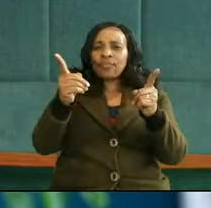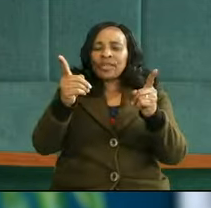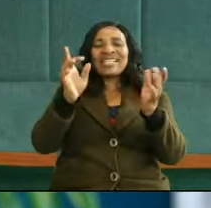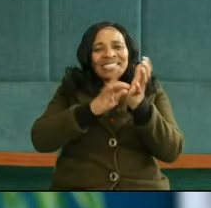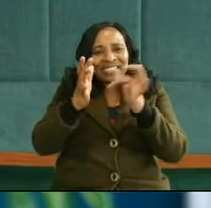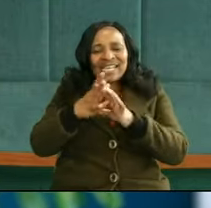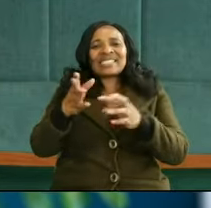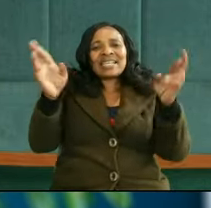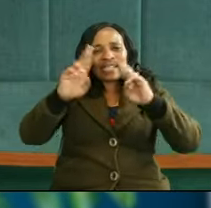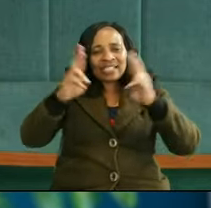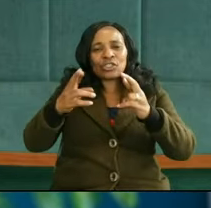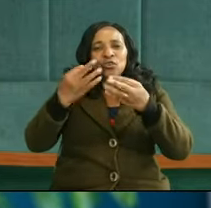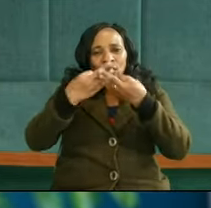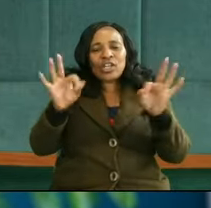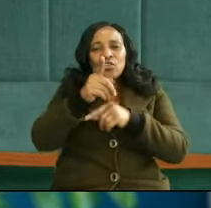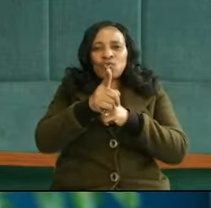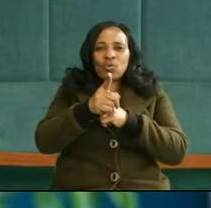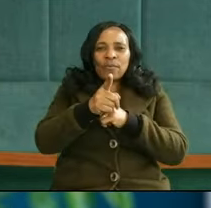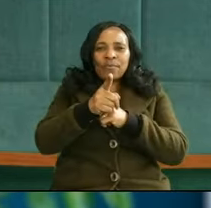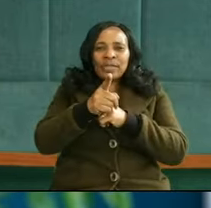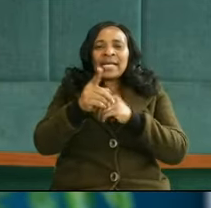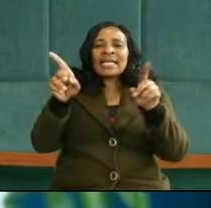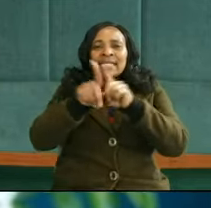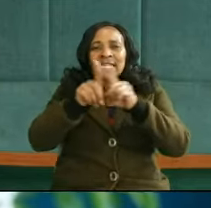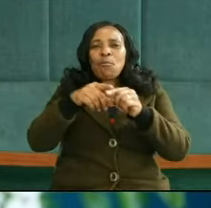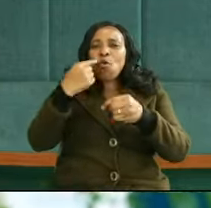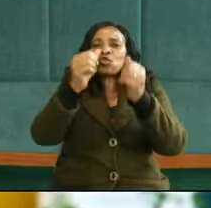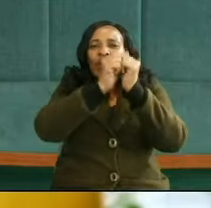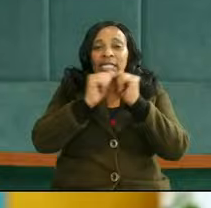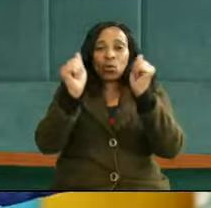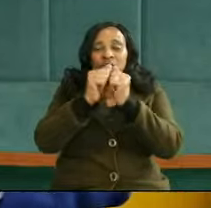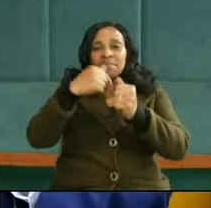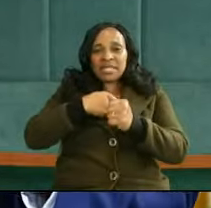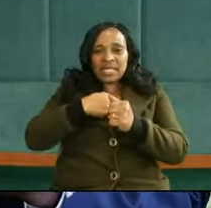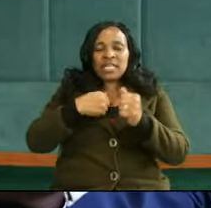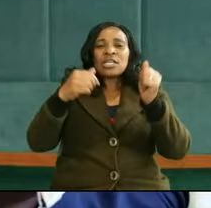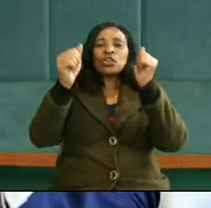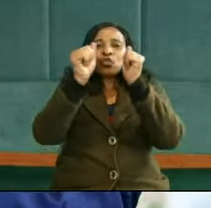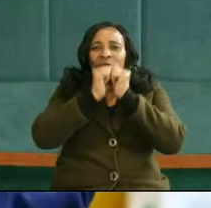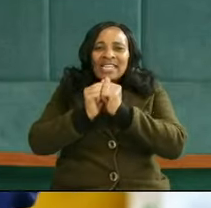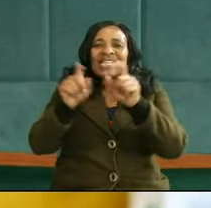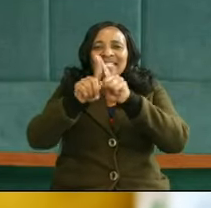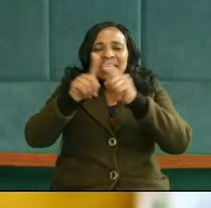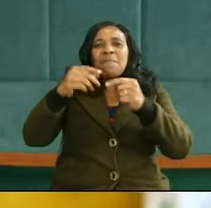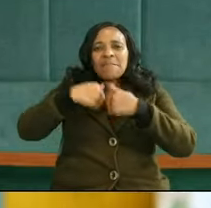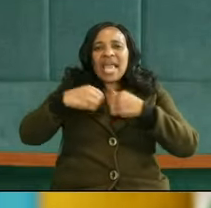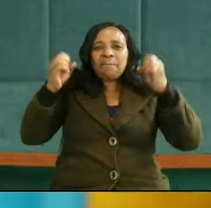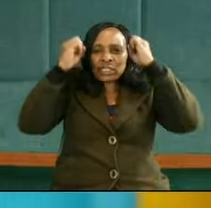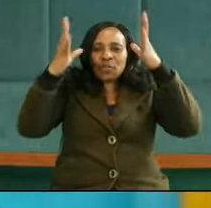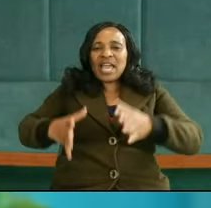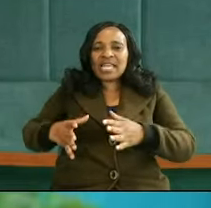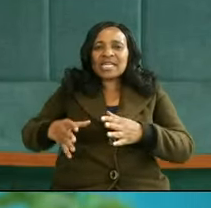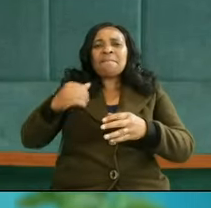Christ. And the Ethiopian eunuch believed. Who believes together with me, together with the Ethiopian eunuch? I believe in the Lamb of